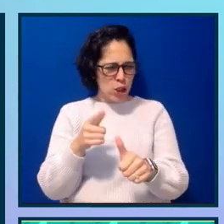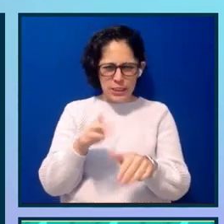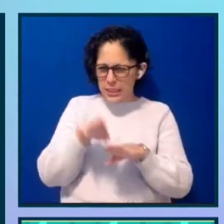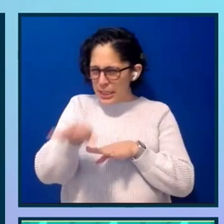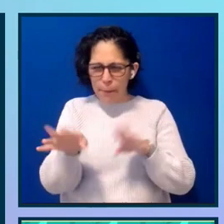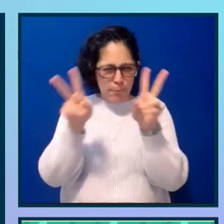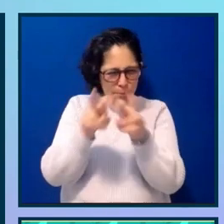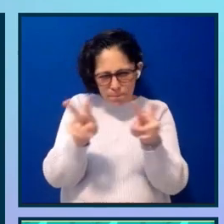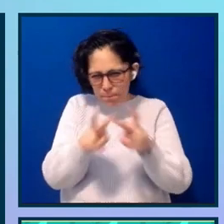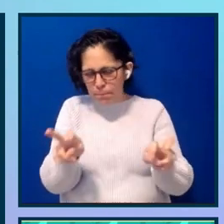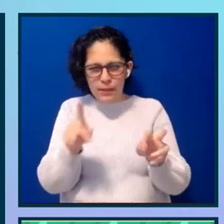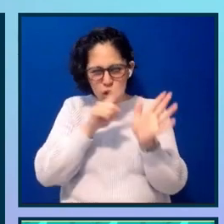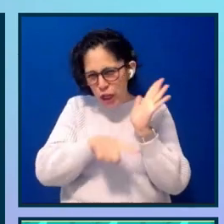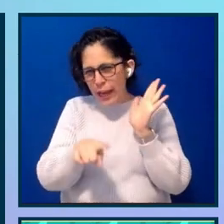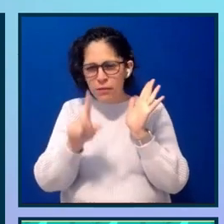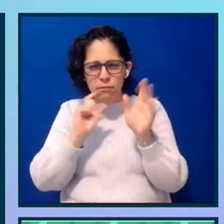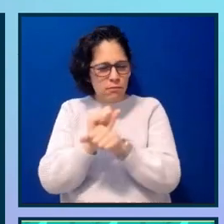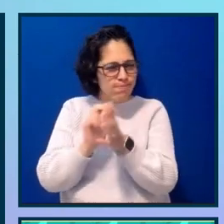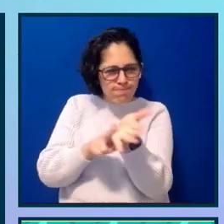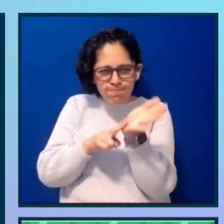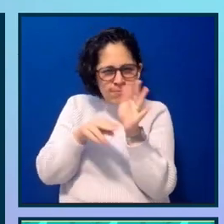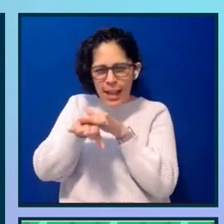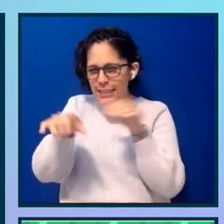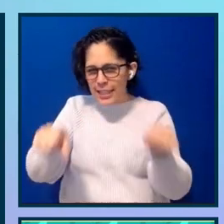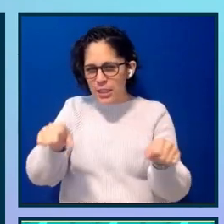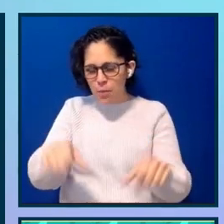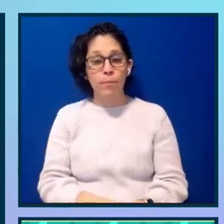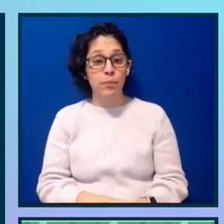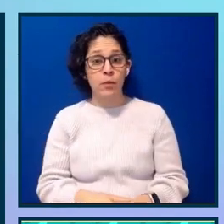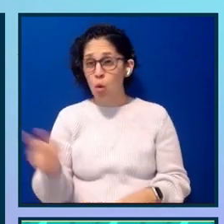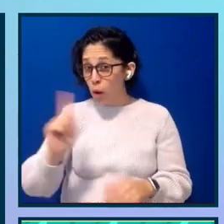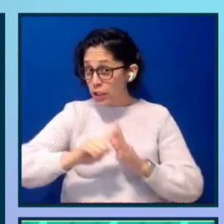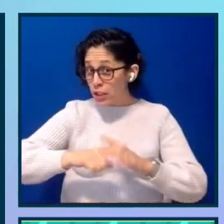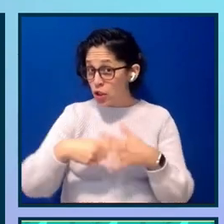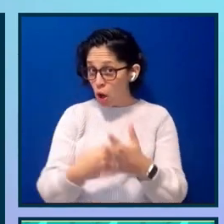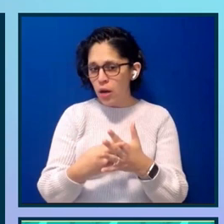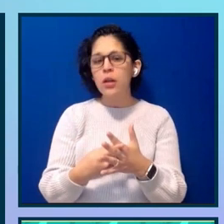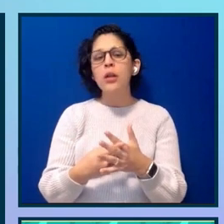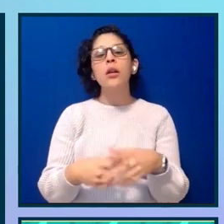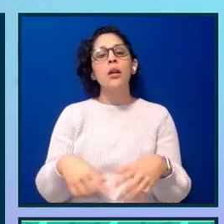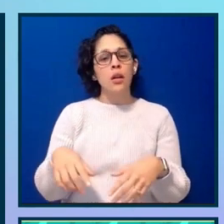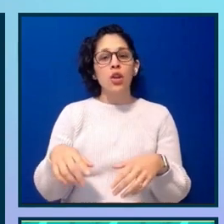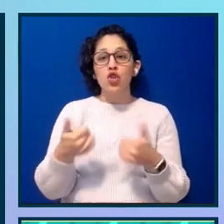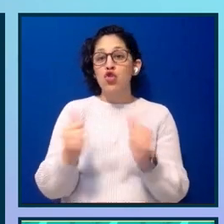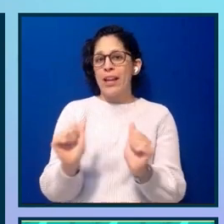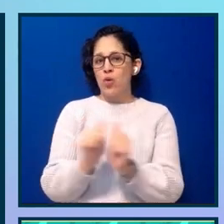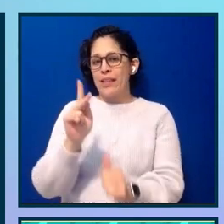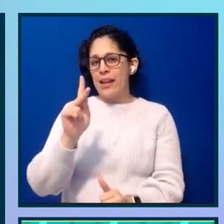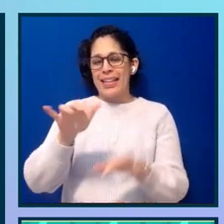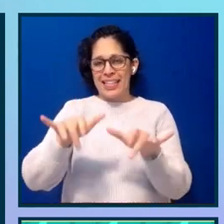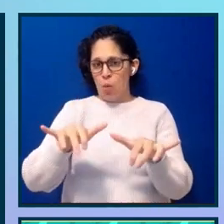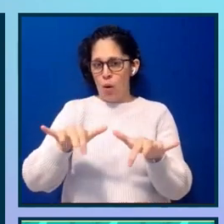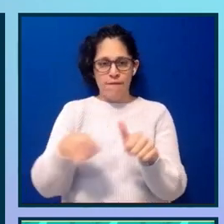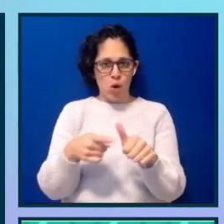at checking whether it is accessible. A good place to start is stepping through it with a keyboard. Make sure